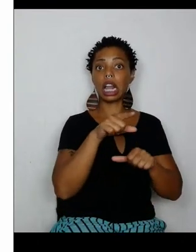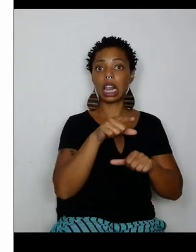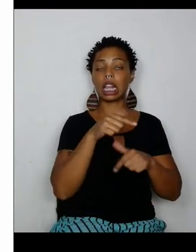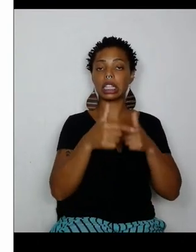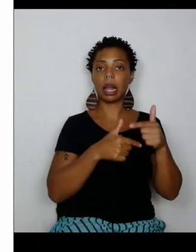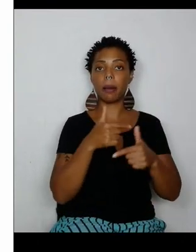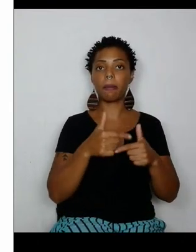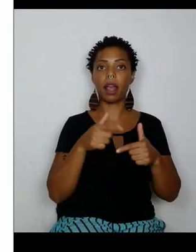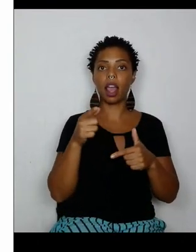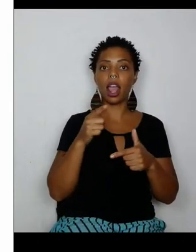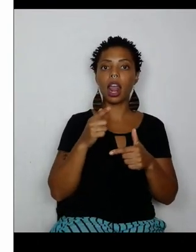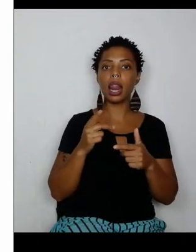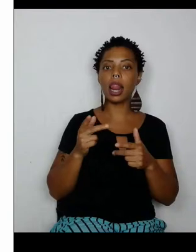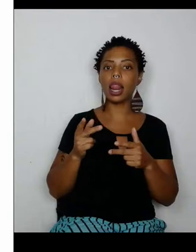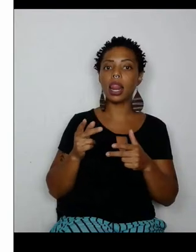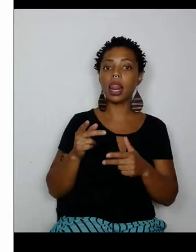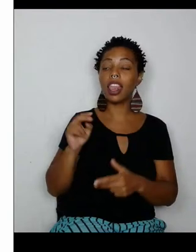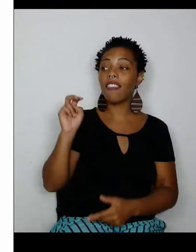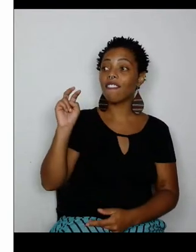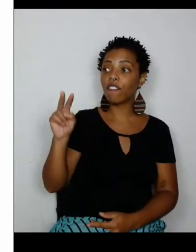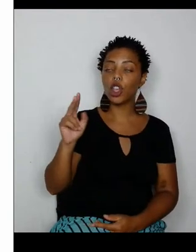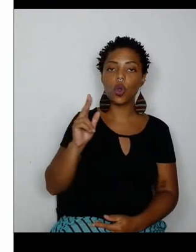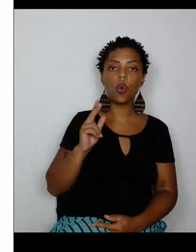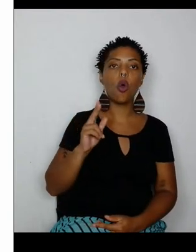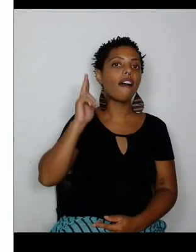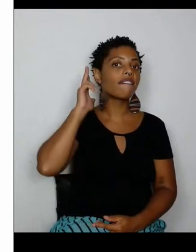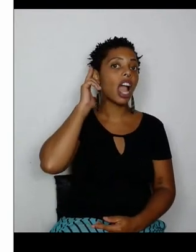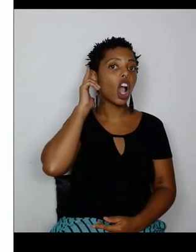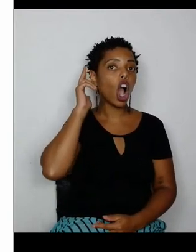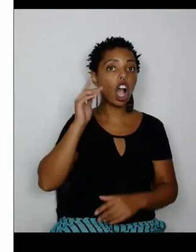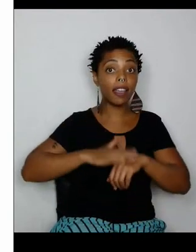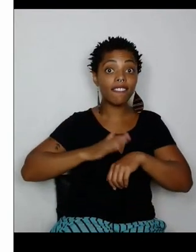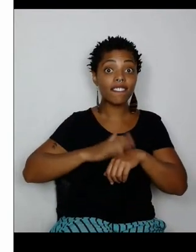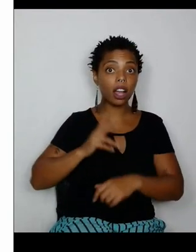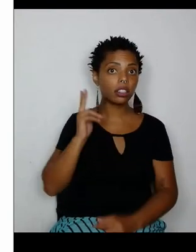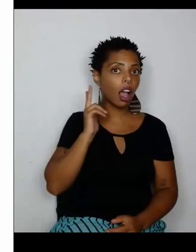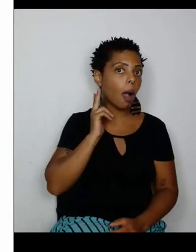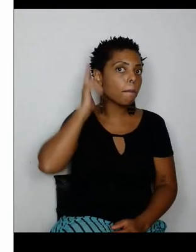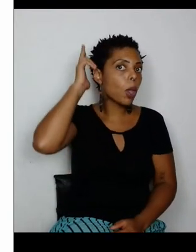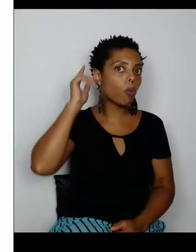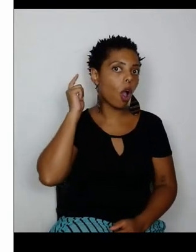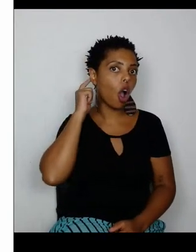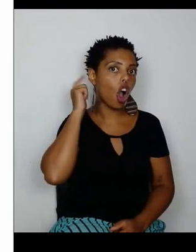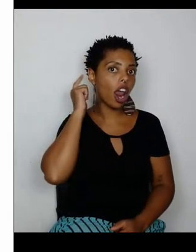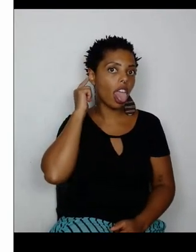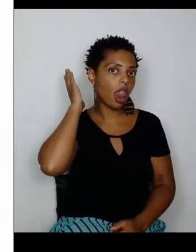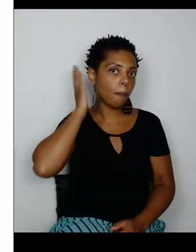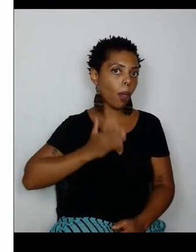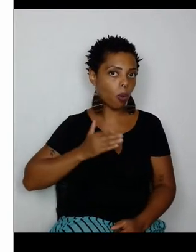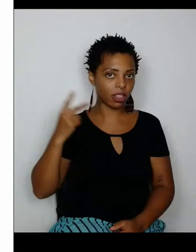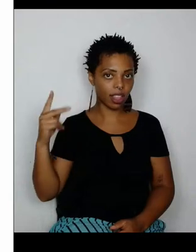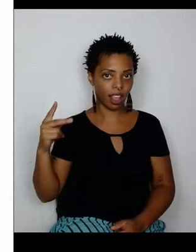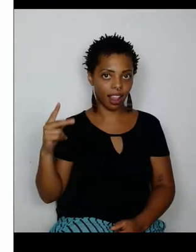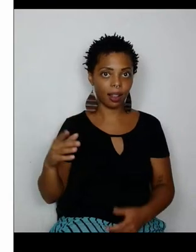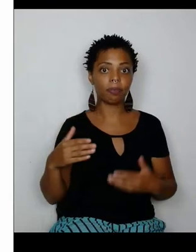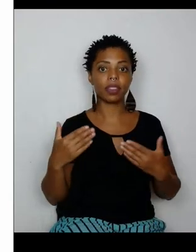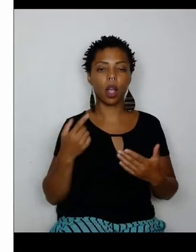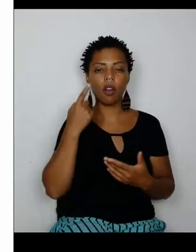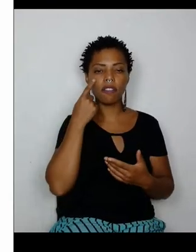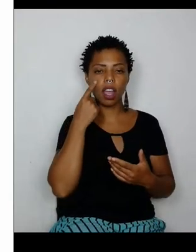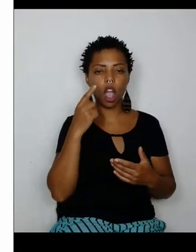his family had is brutally severed with a cut-off neck and the tracks of